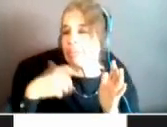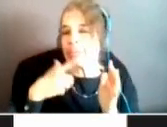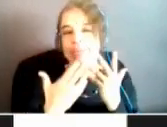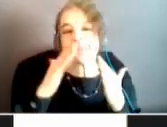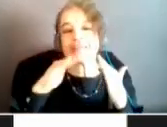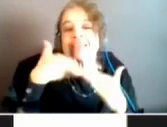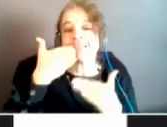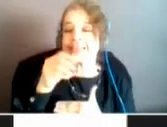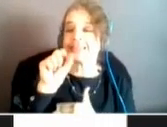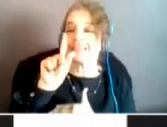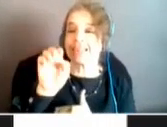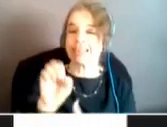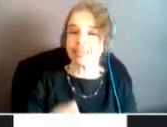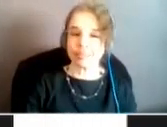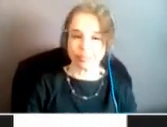Next slide.